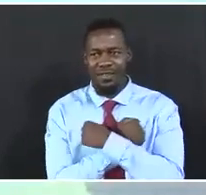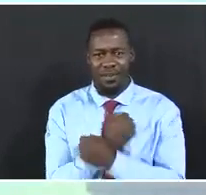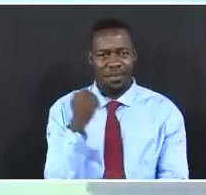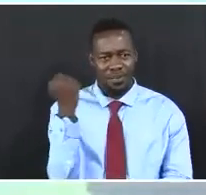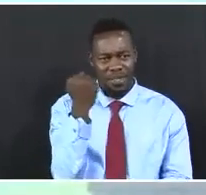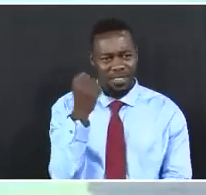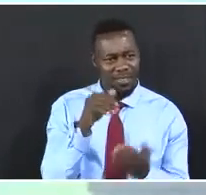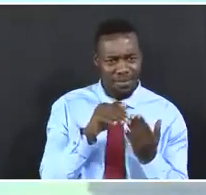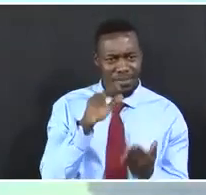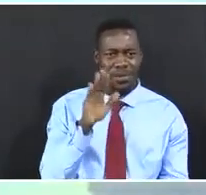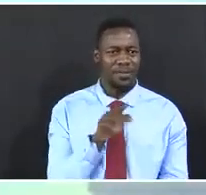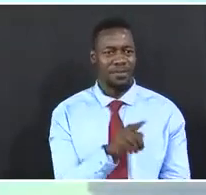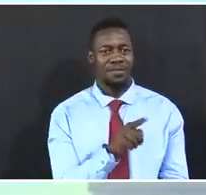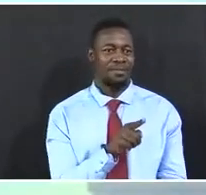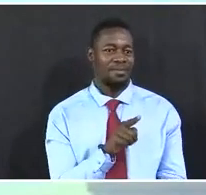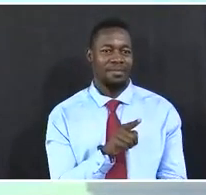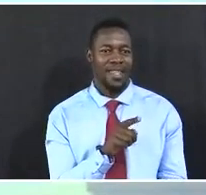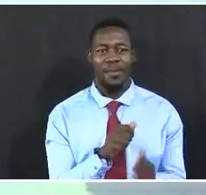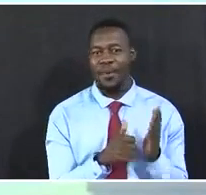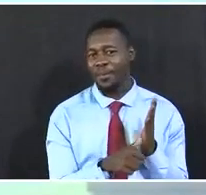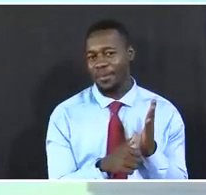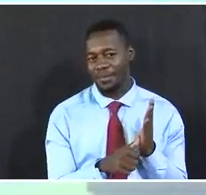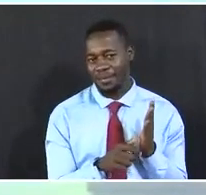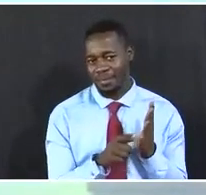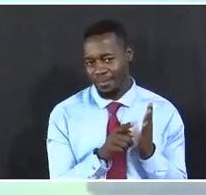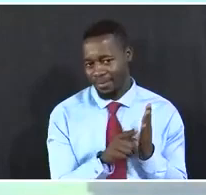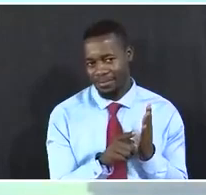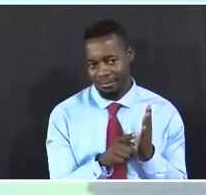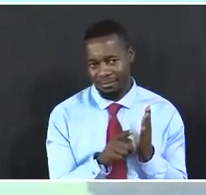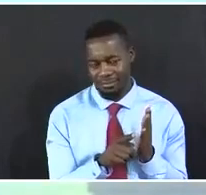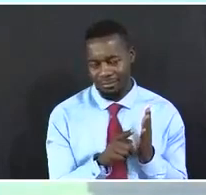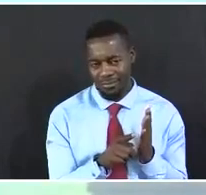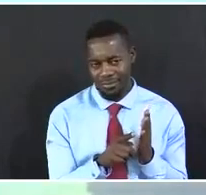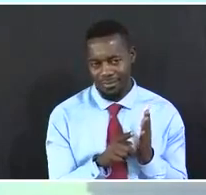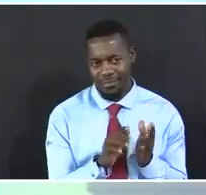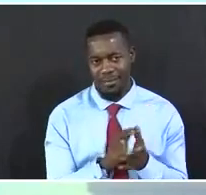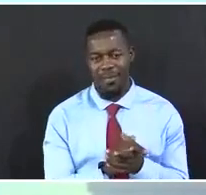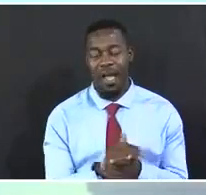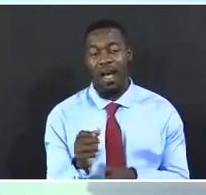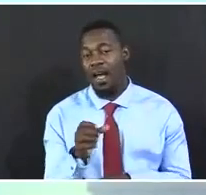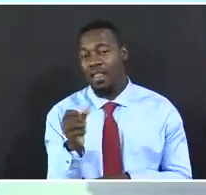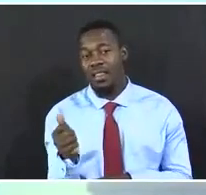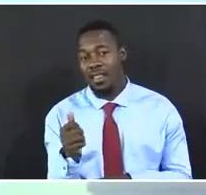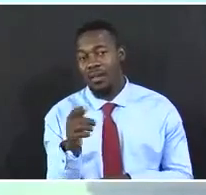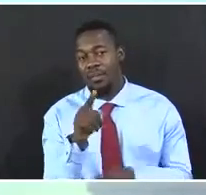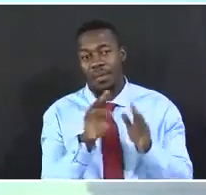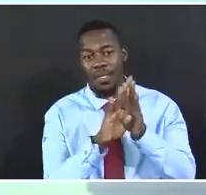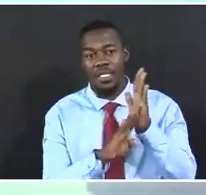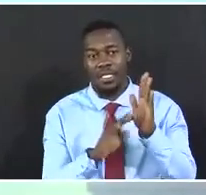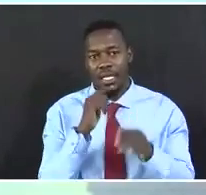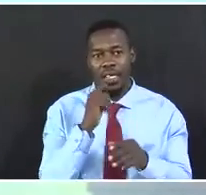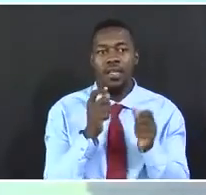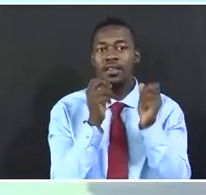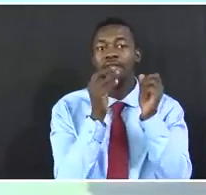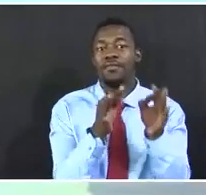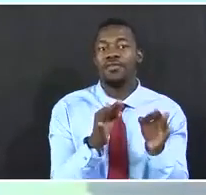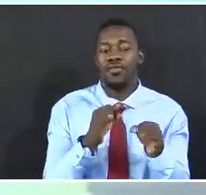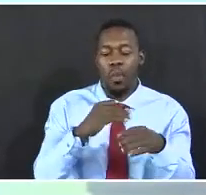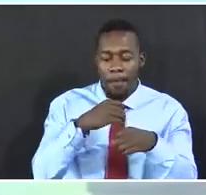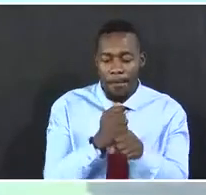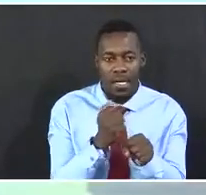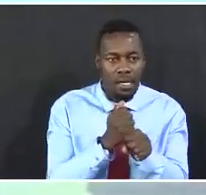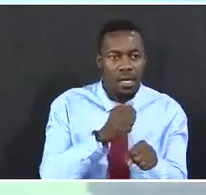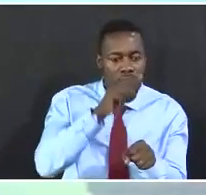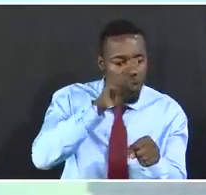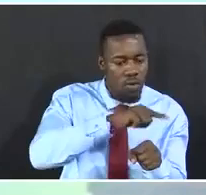or woman. One who makes deceptive promises finds no welcome from God. The ones